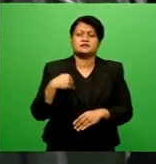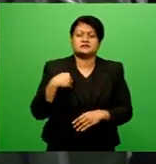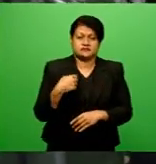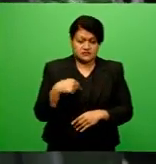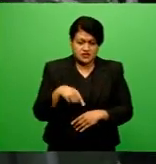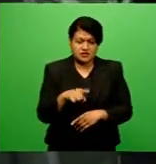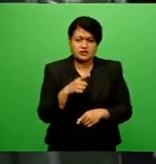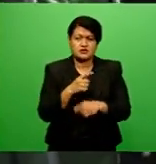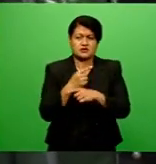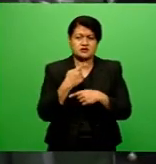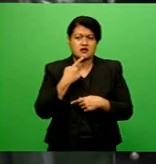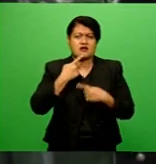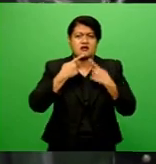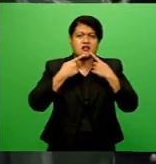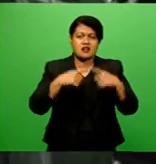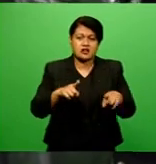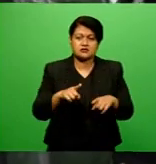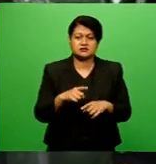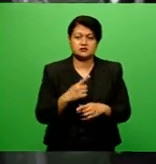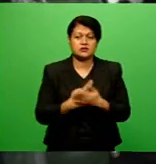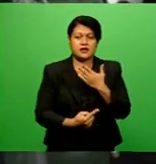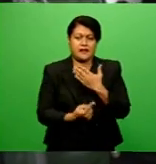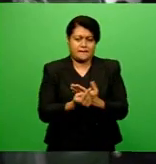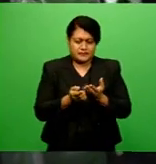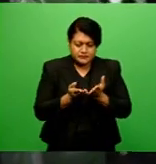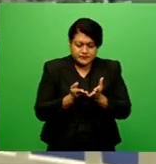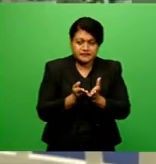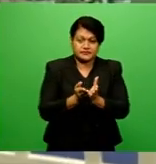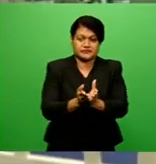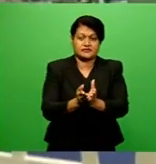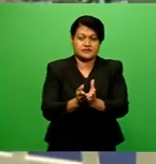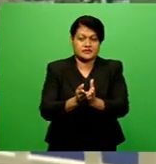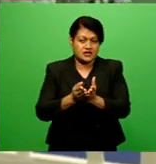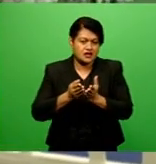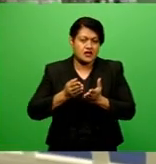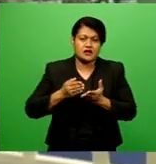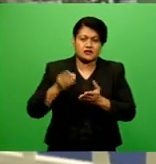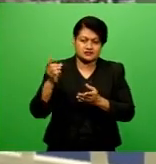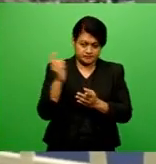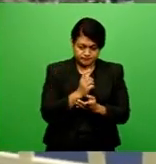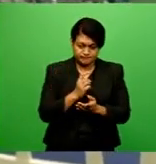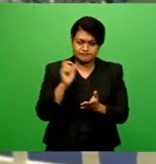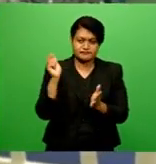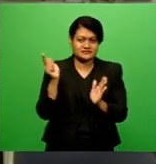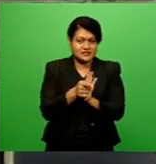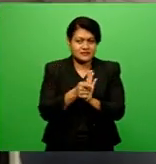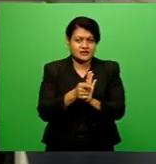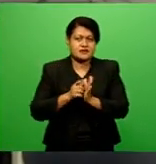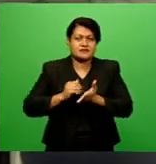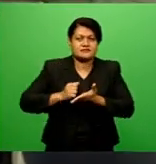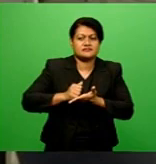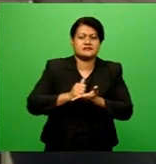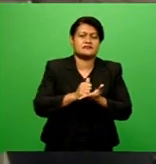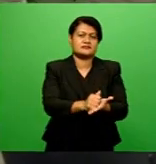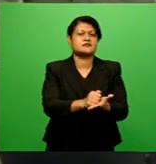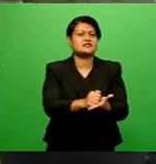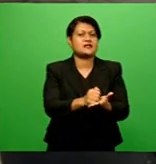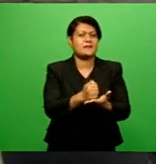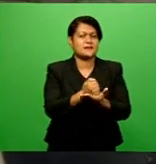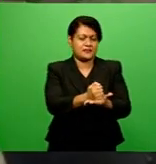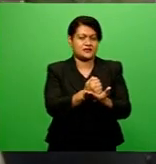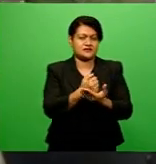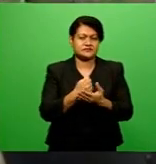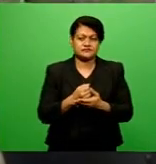the HMAS Adelaide will be deployed to provide immediate assistance to thousands of Fijians, including remote islands. The ship